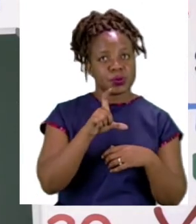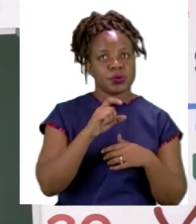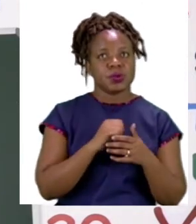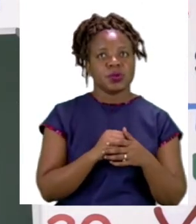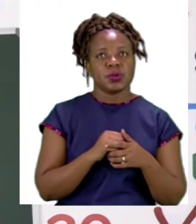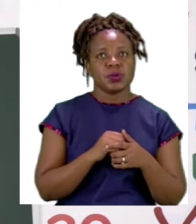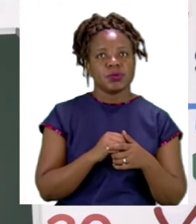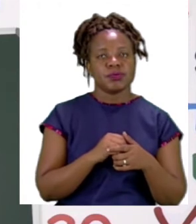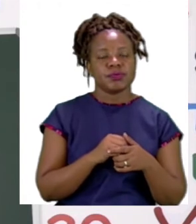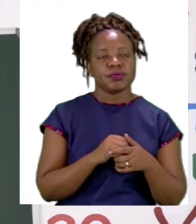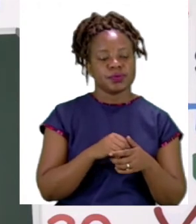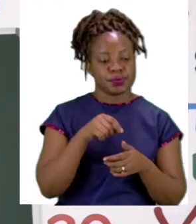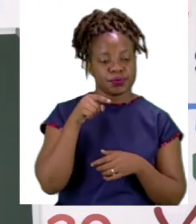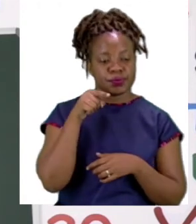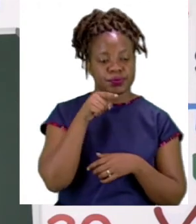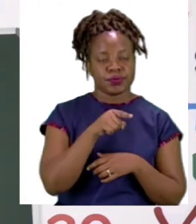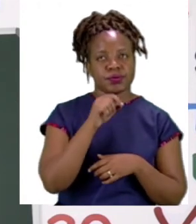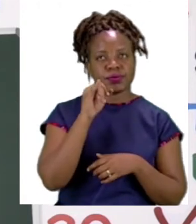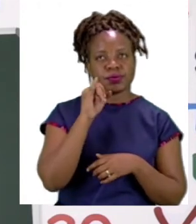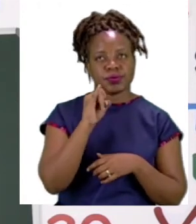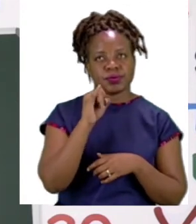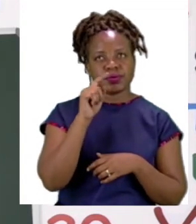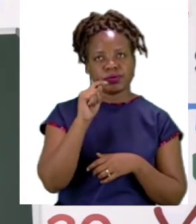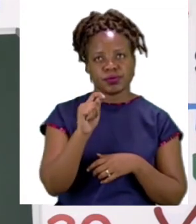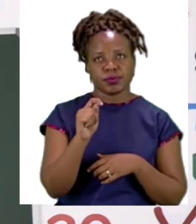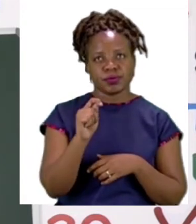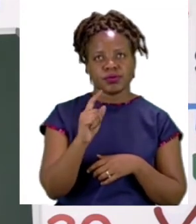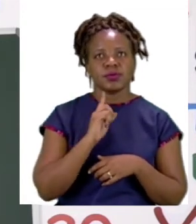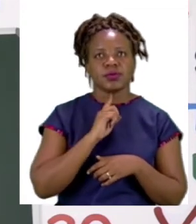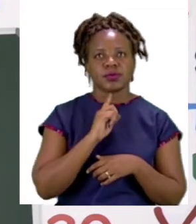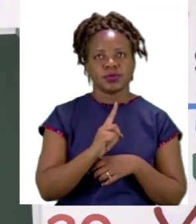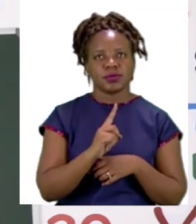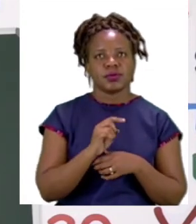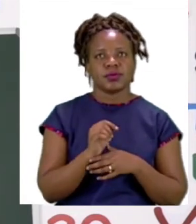the space left. It is.